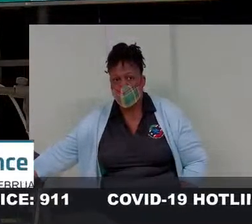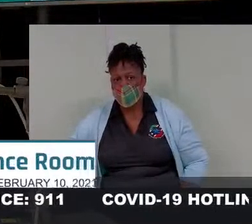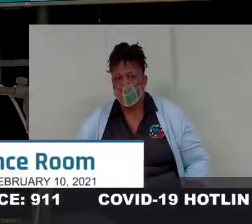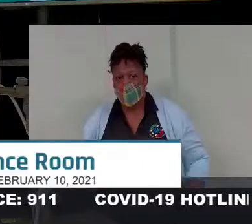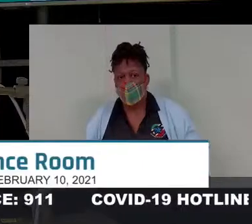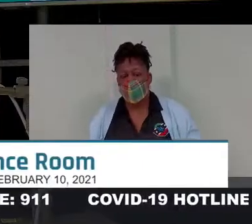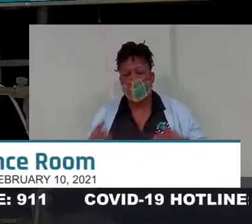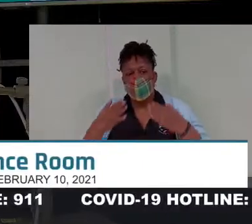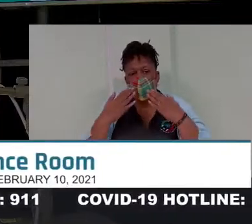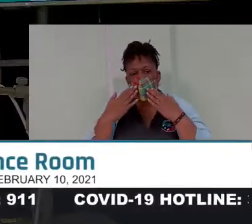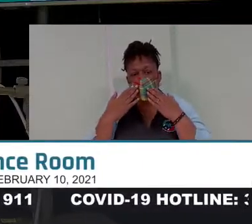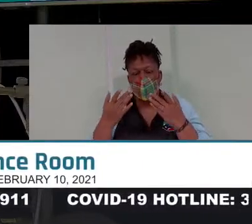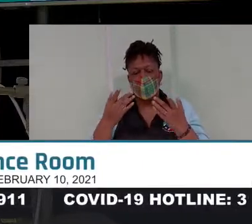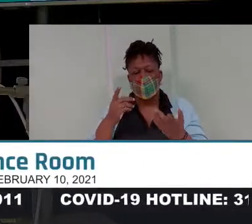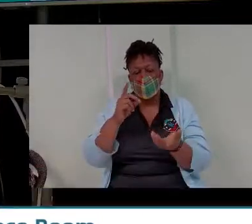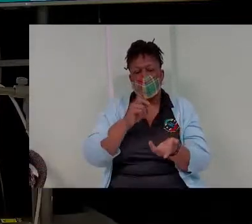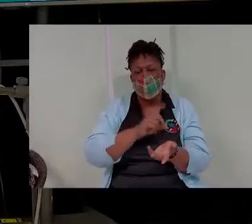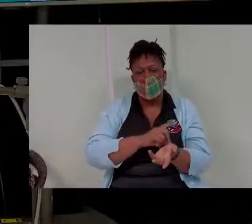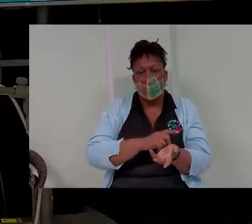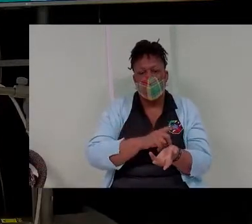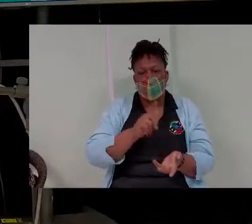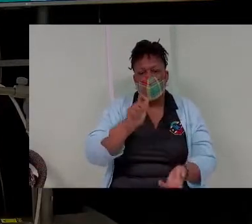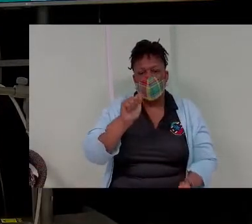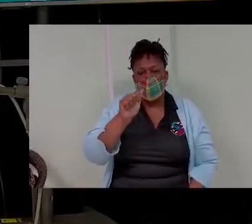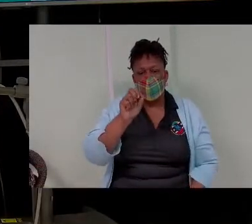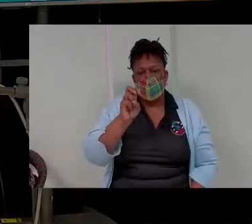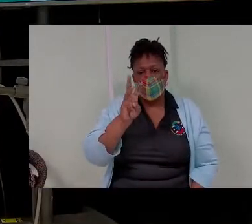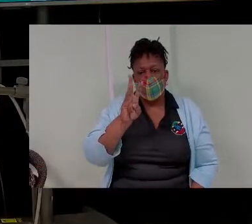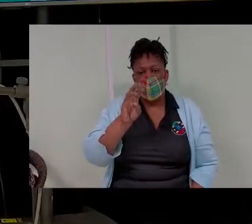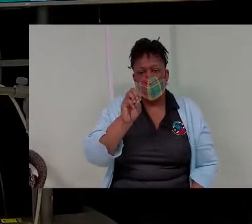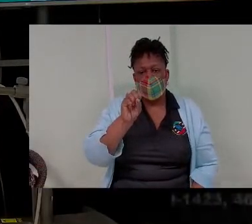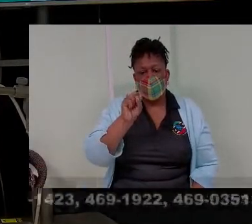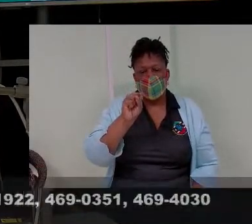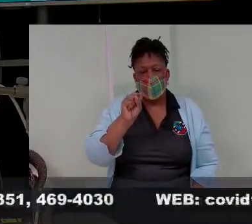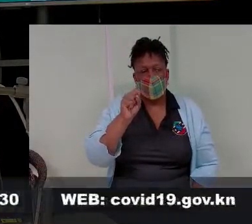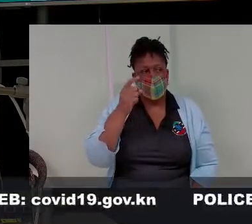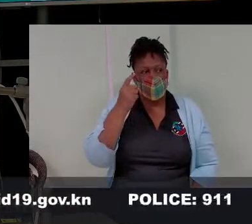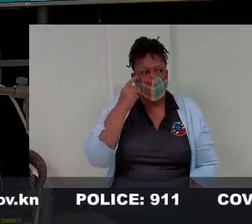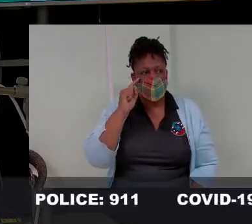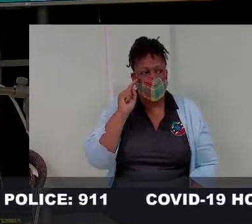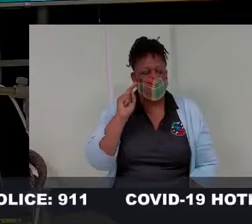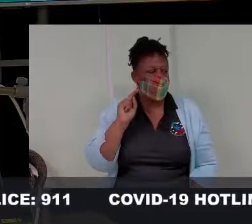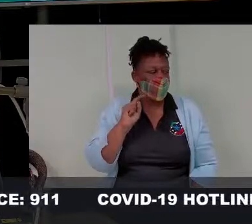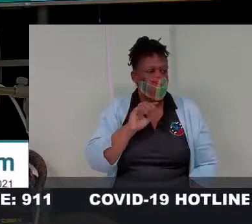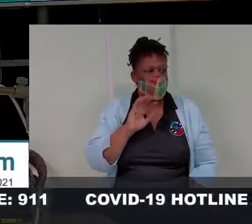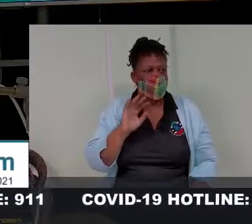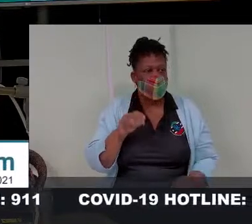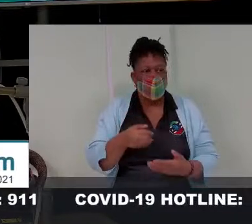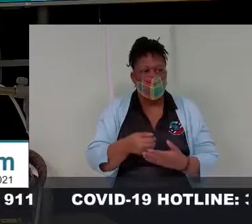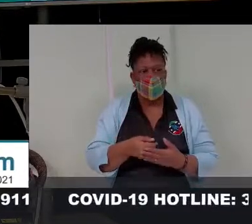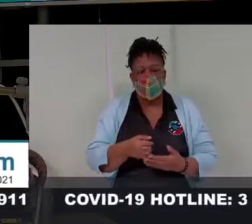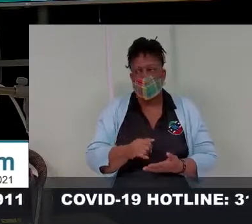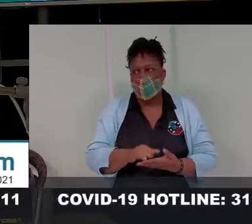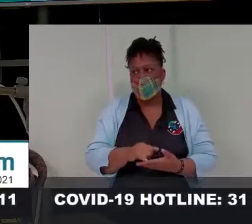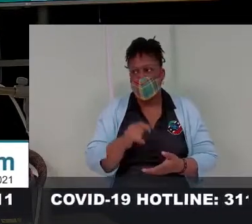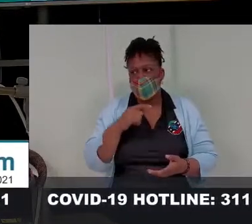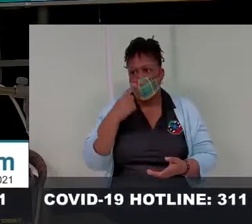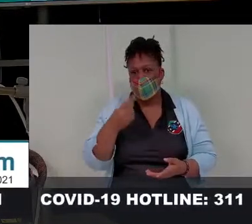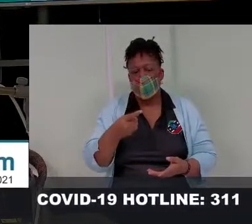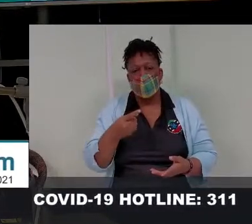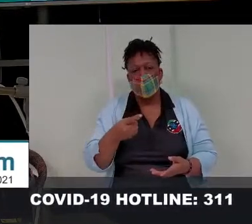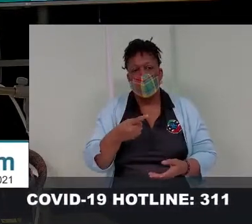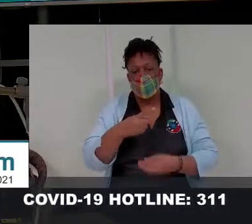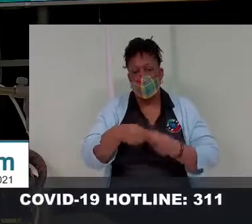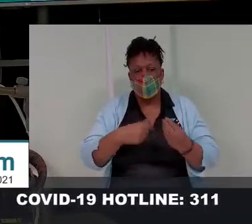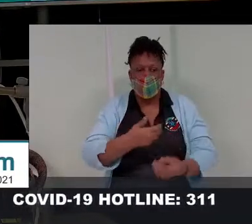Thank you very much, Dr. Laws, for your presentation, especially about the